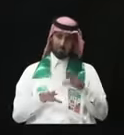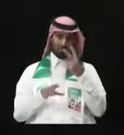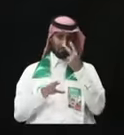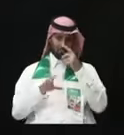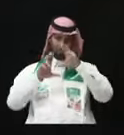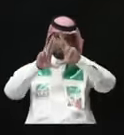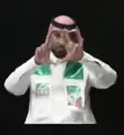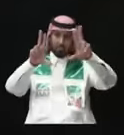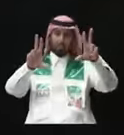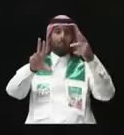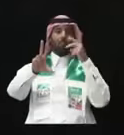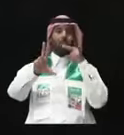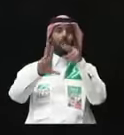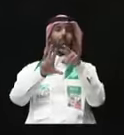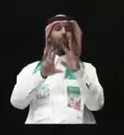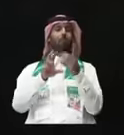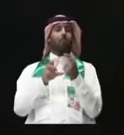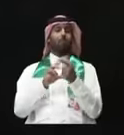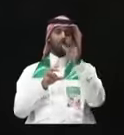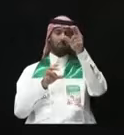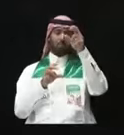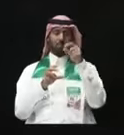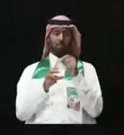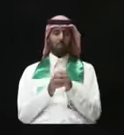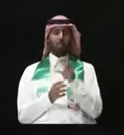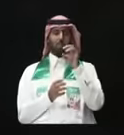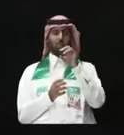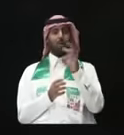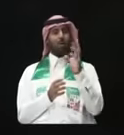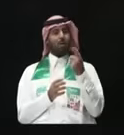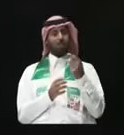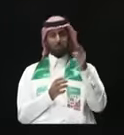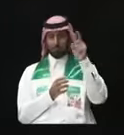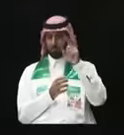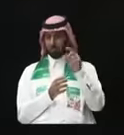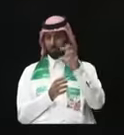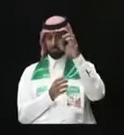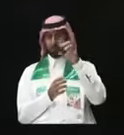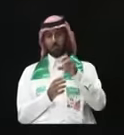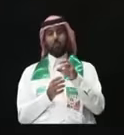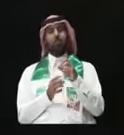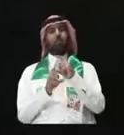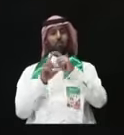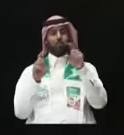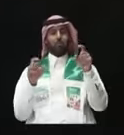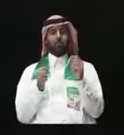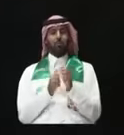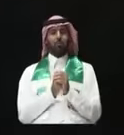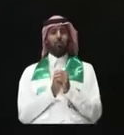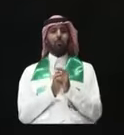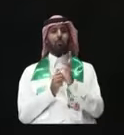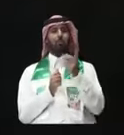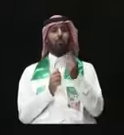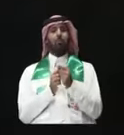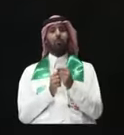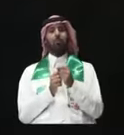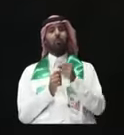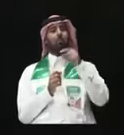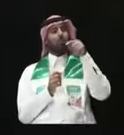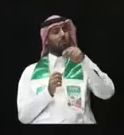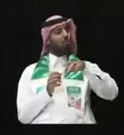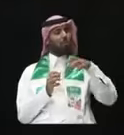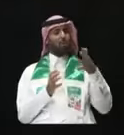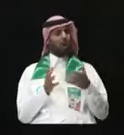form sentences, questions, negative and affirmative sentences. What did he do